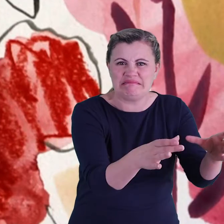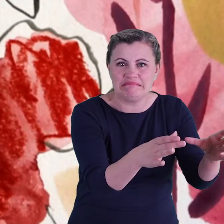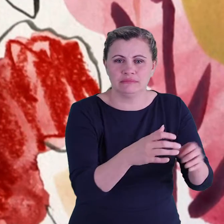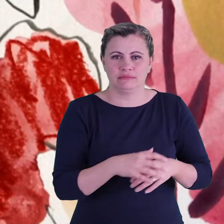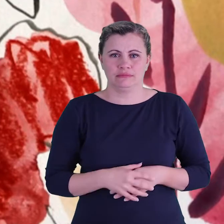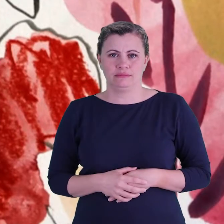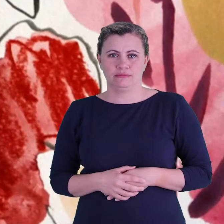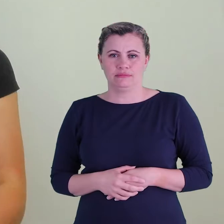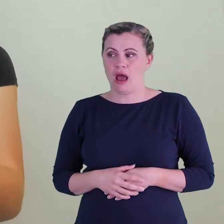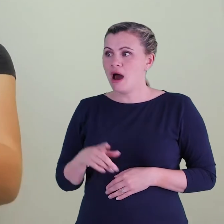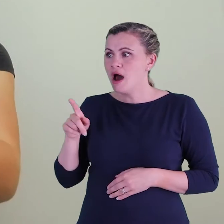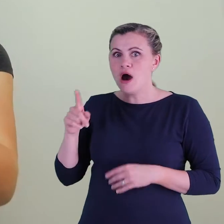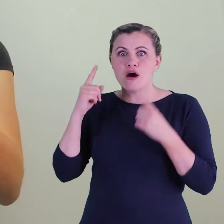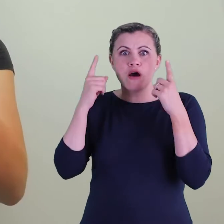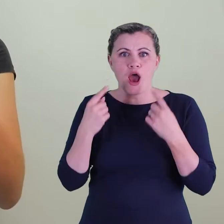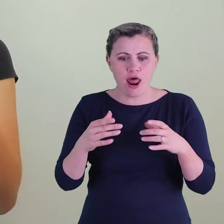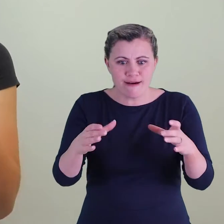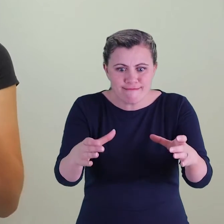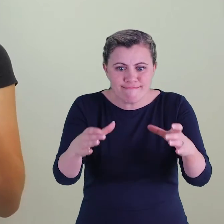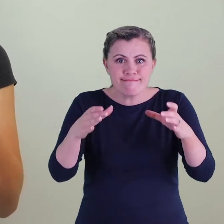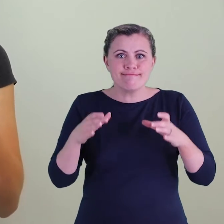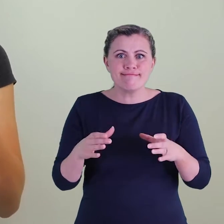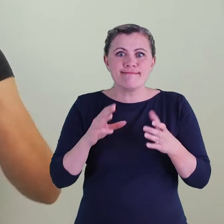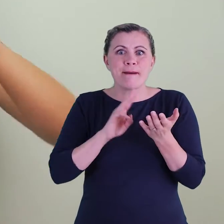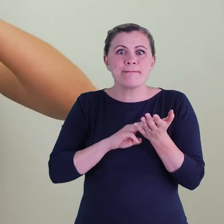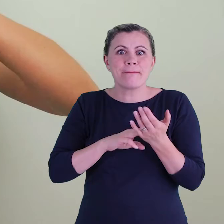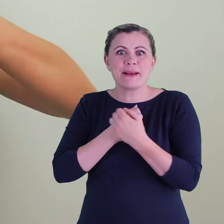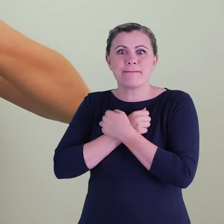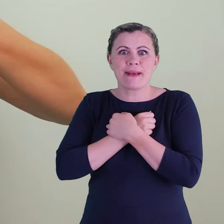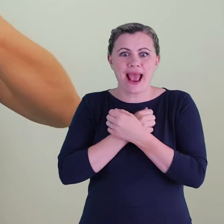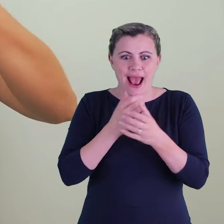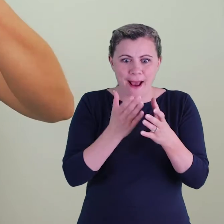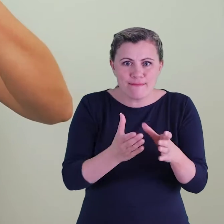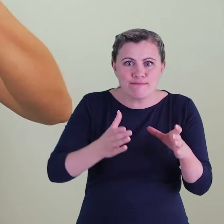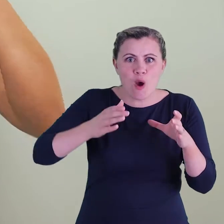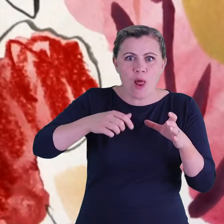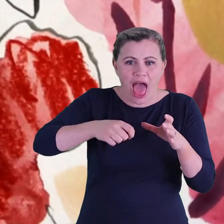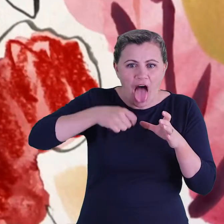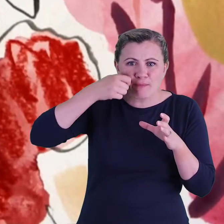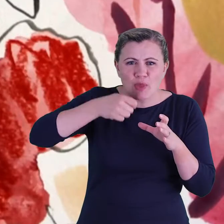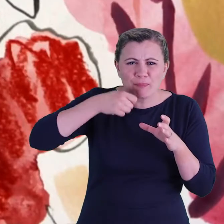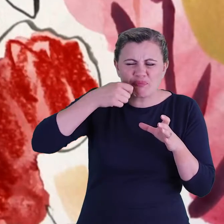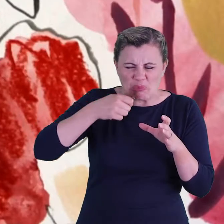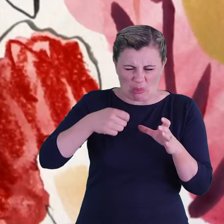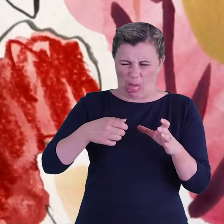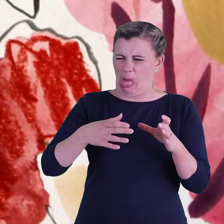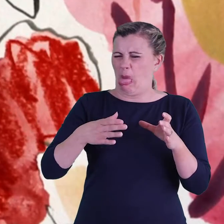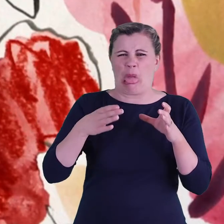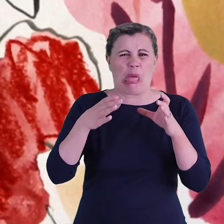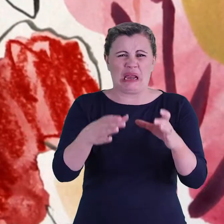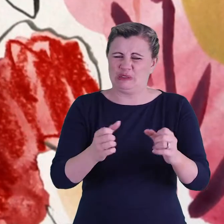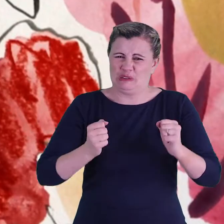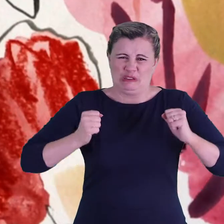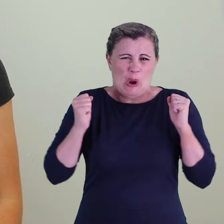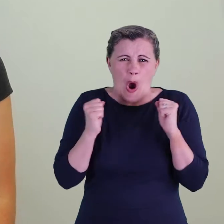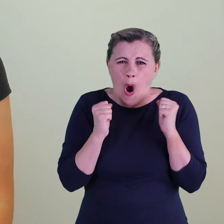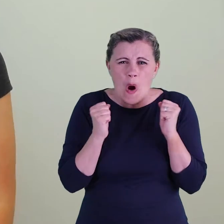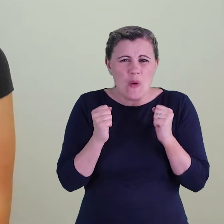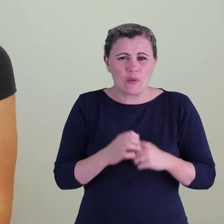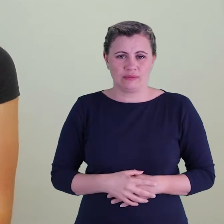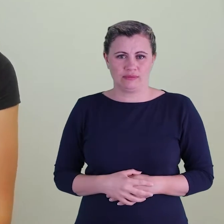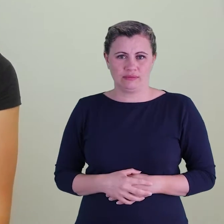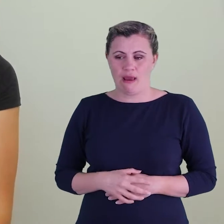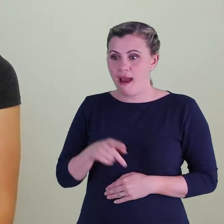too hot. The Mummy bowl was next, and she gave it a try. Yuck! Too cold,